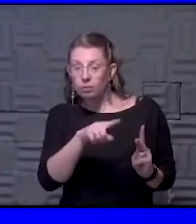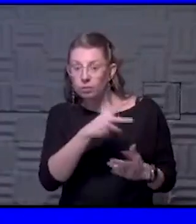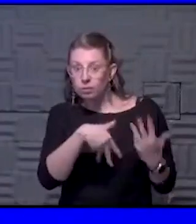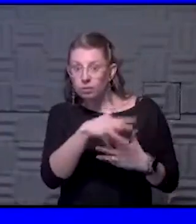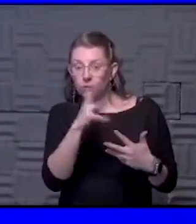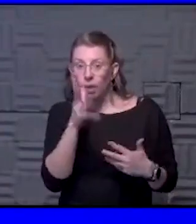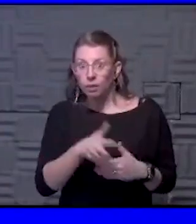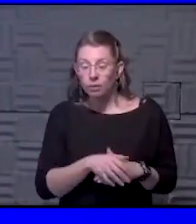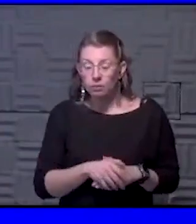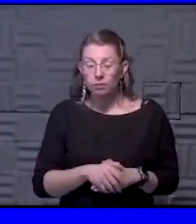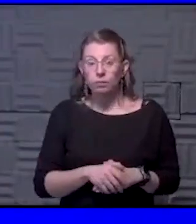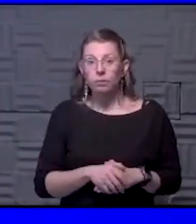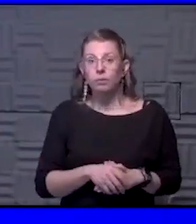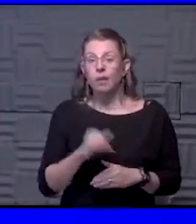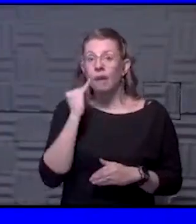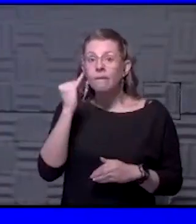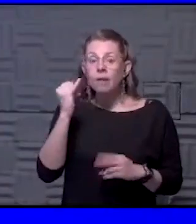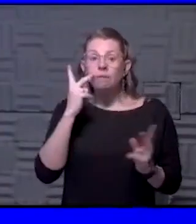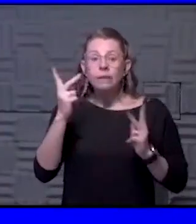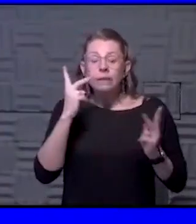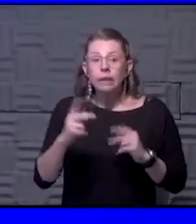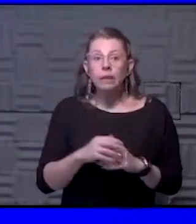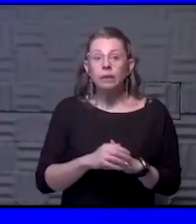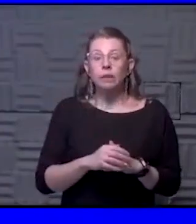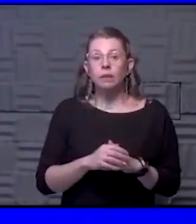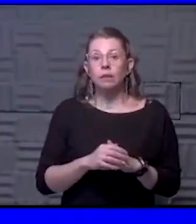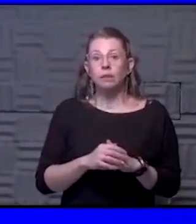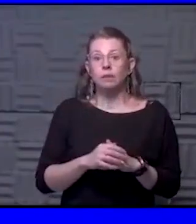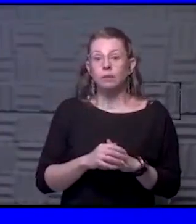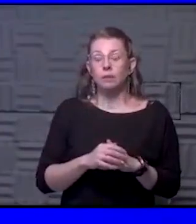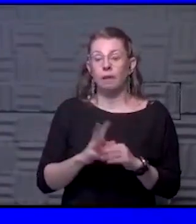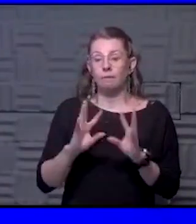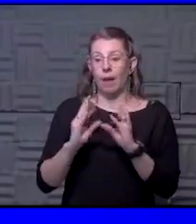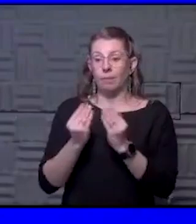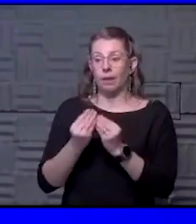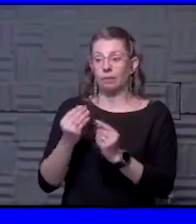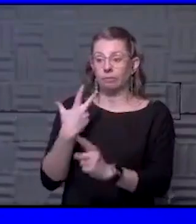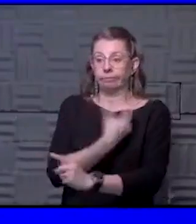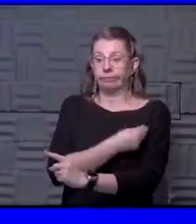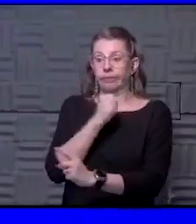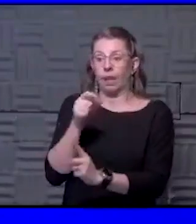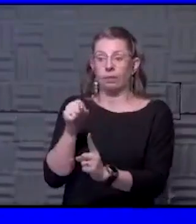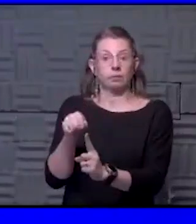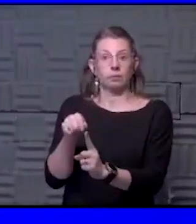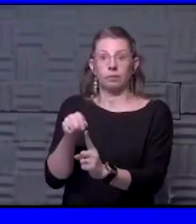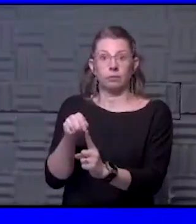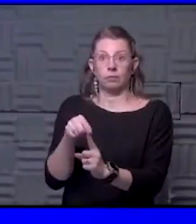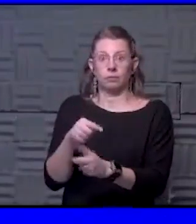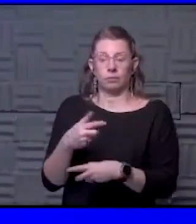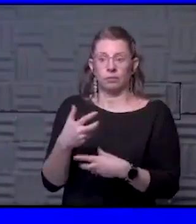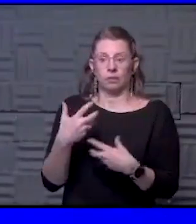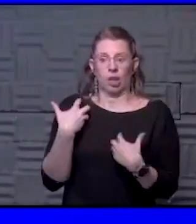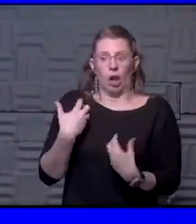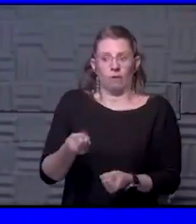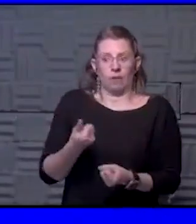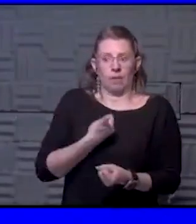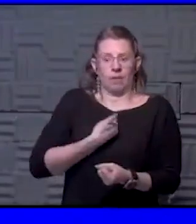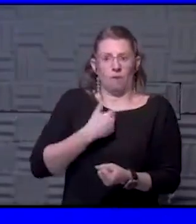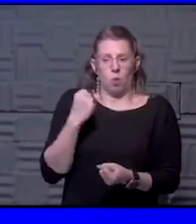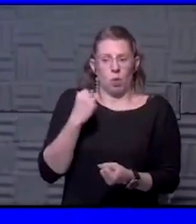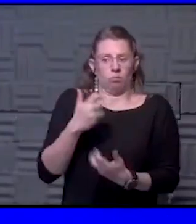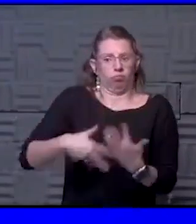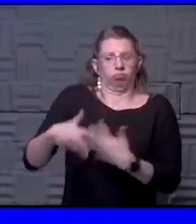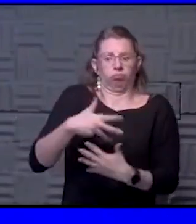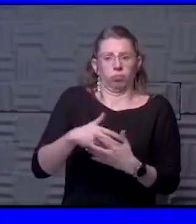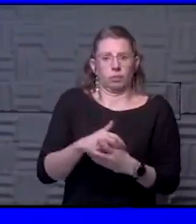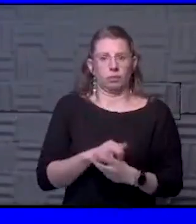it's visiting a relative that hasn't been vaccinated, then I wouldn't be confident doing that myself. And the reason, in fact,